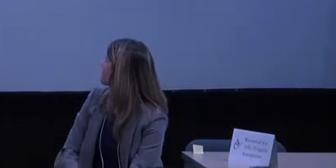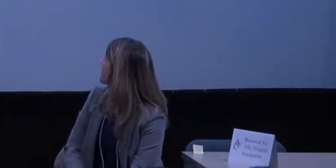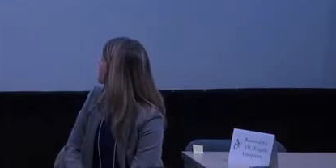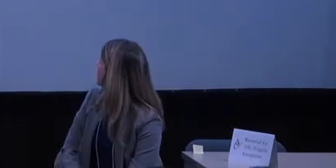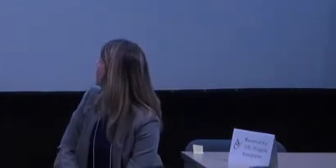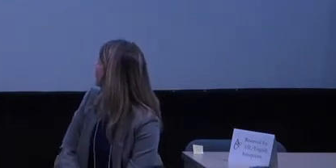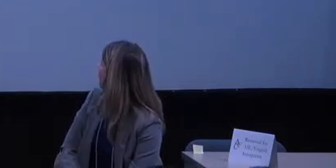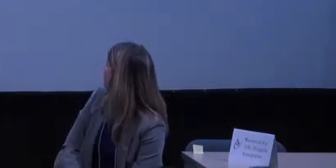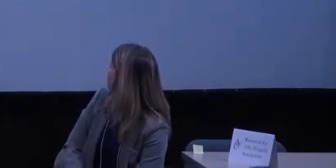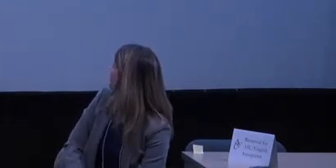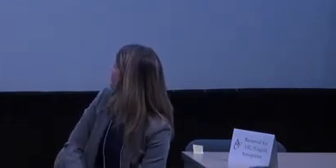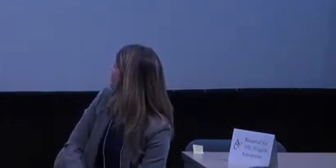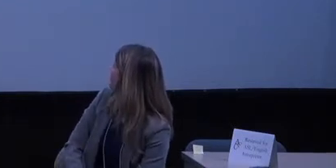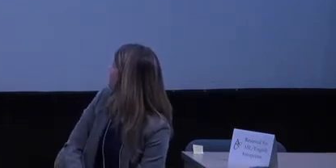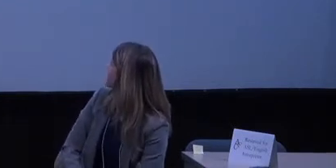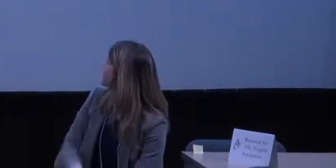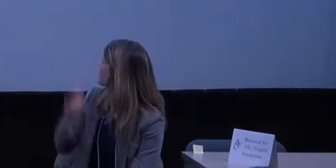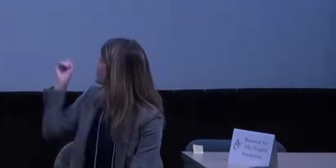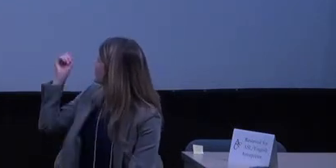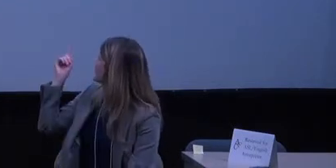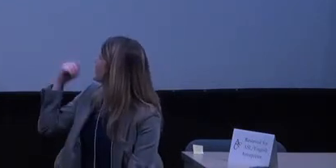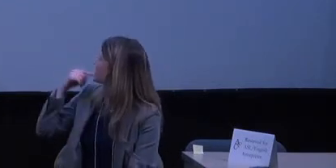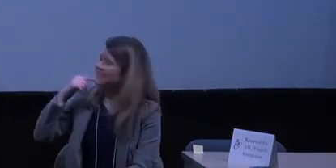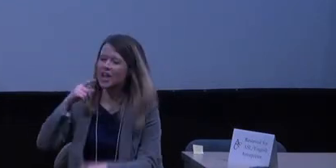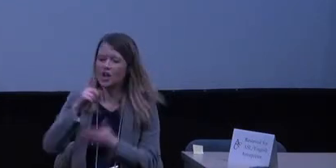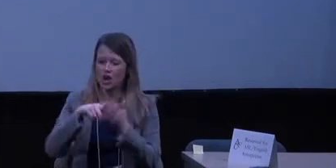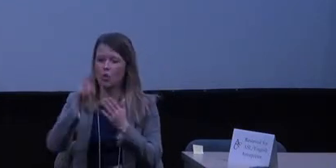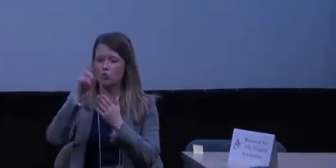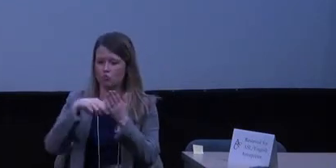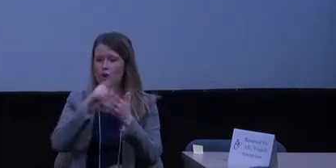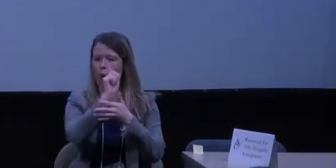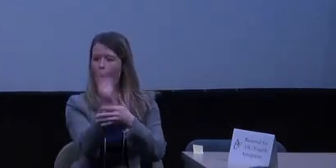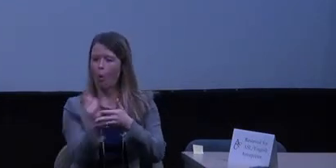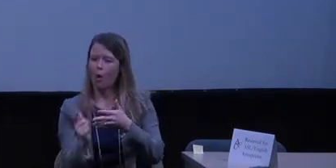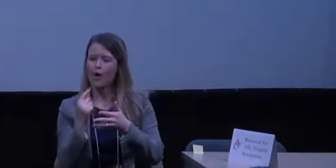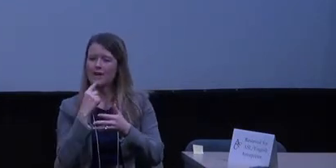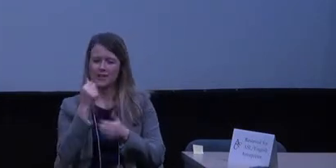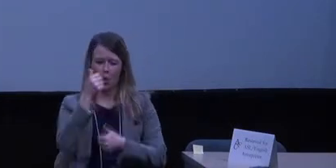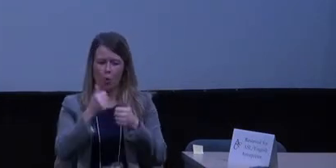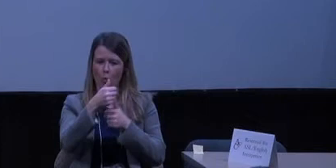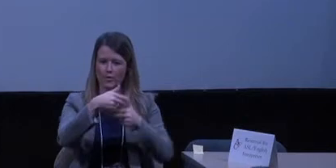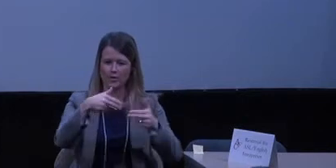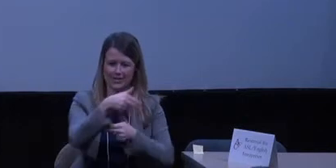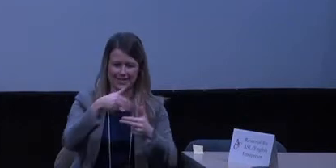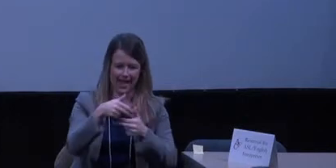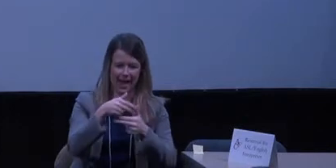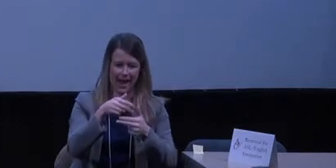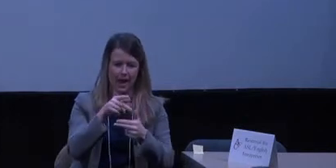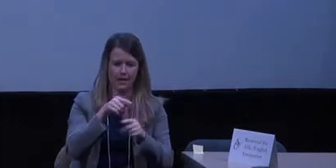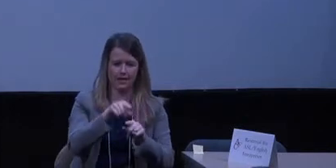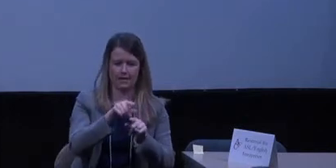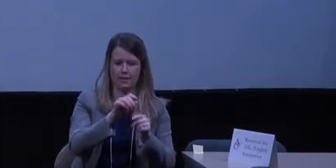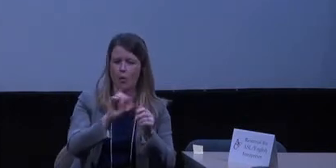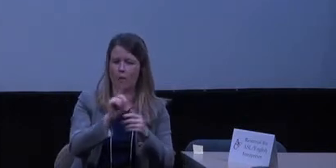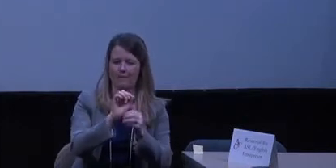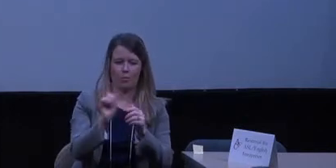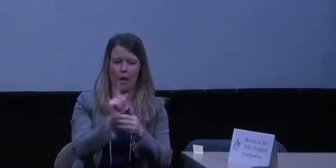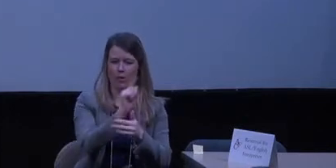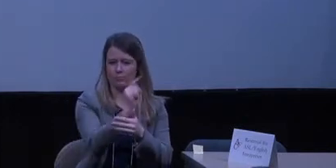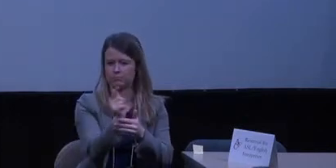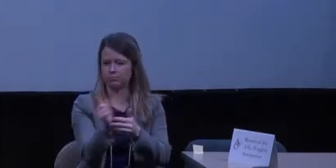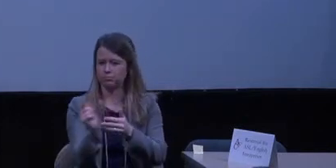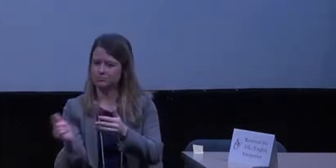order. It will tell me what slides are actually tagged to go where. So you just want to be cognizant